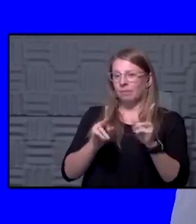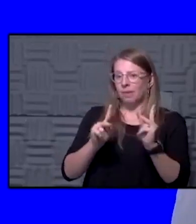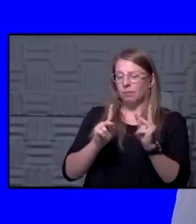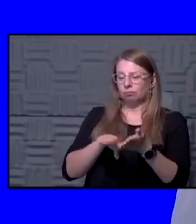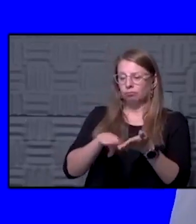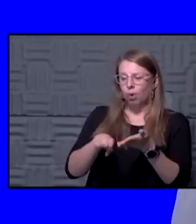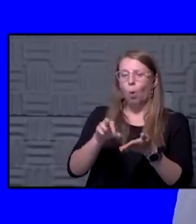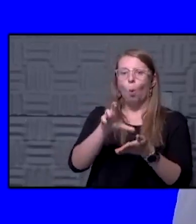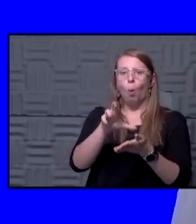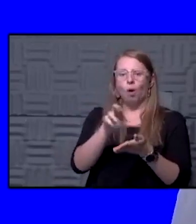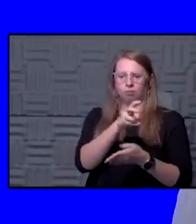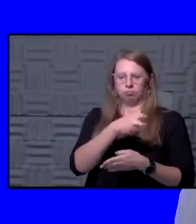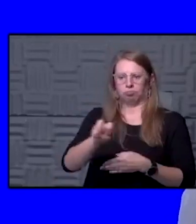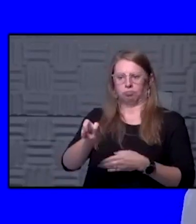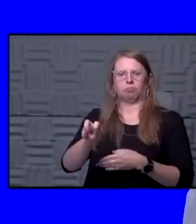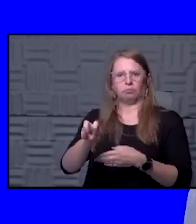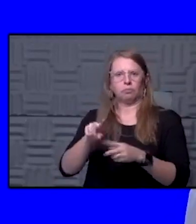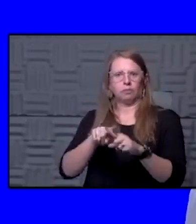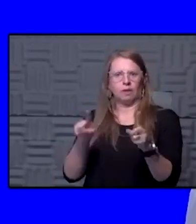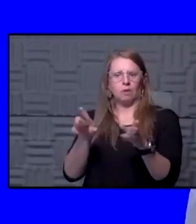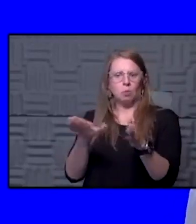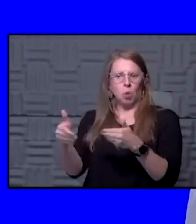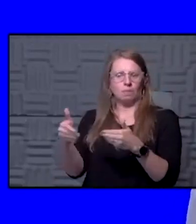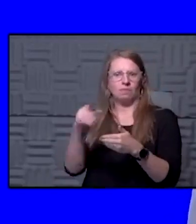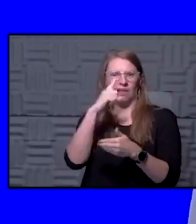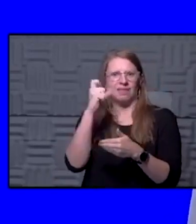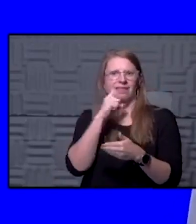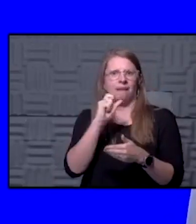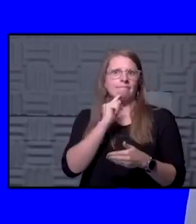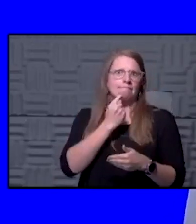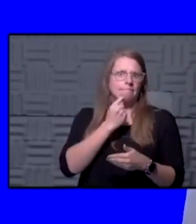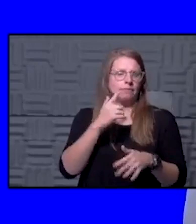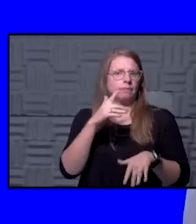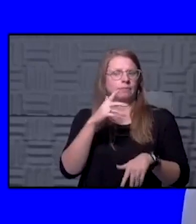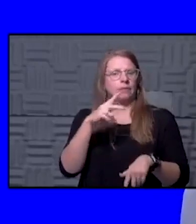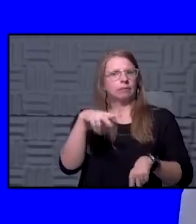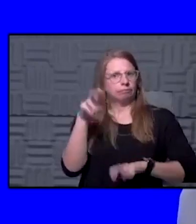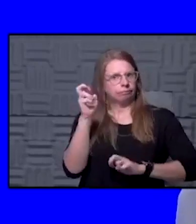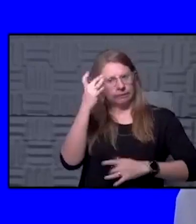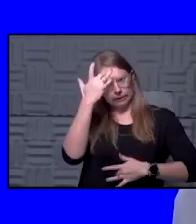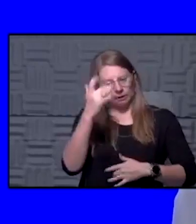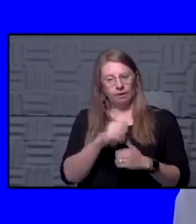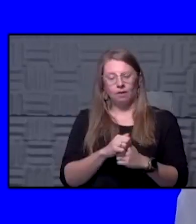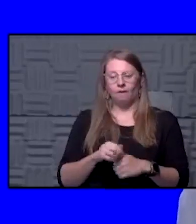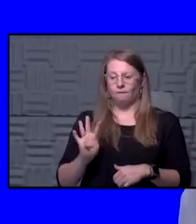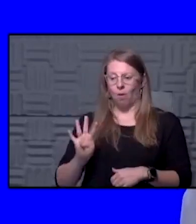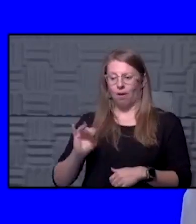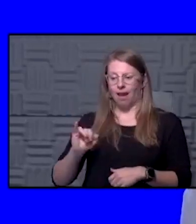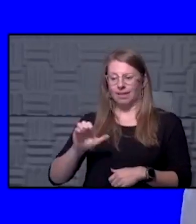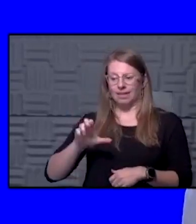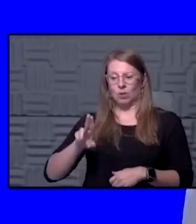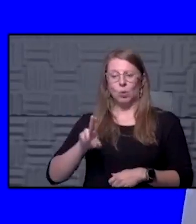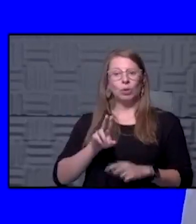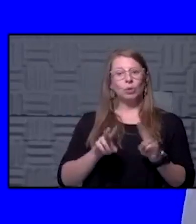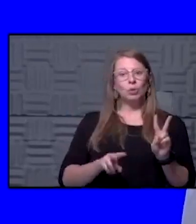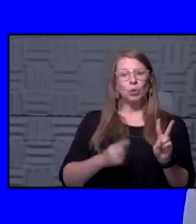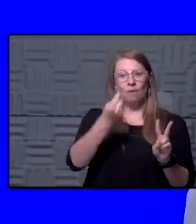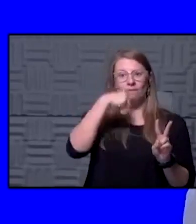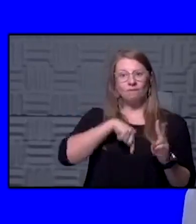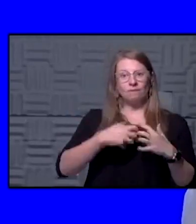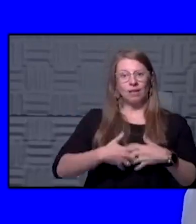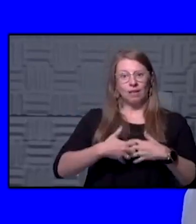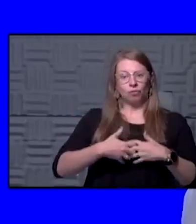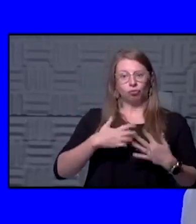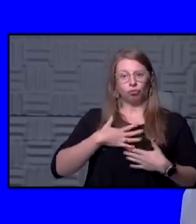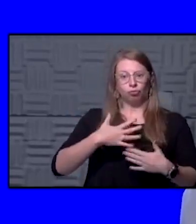either discharging or not meeting criteria. We have 4 of those people in the ICU and 2 of those on the ventilator. We still do have